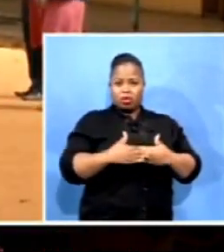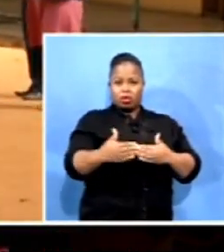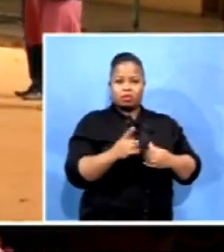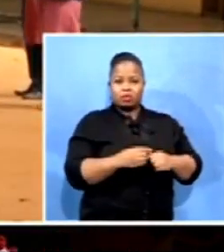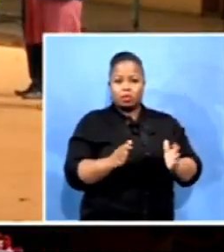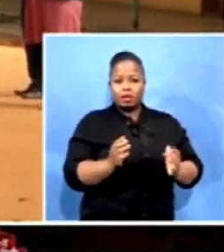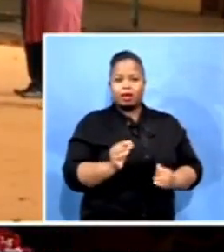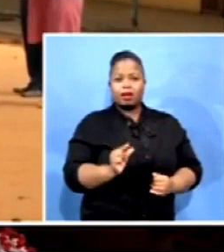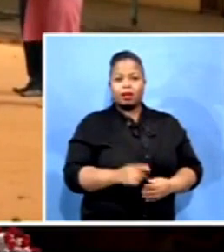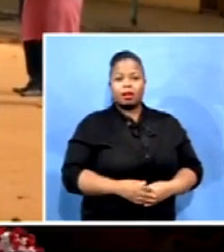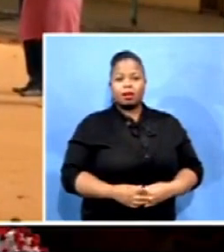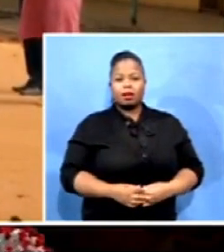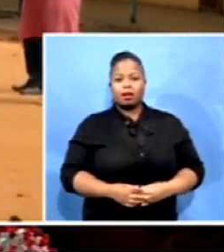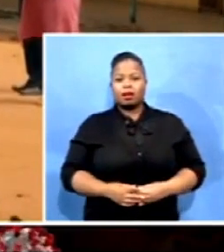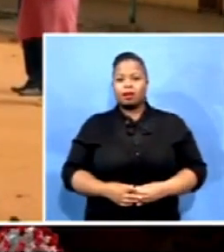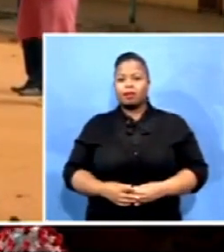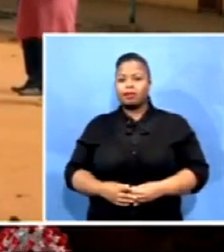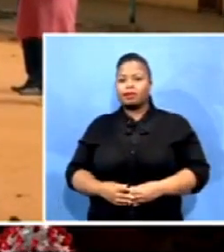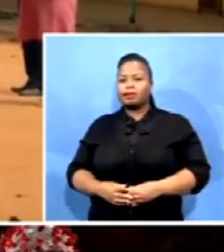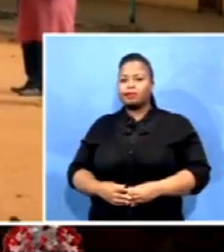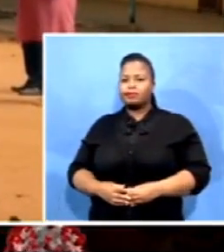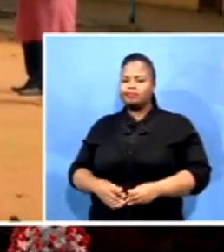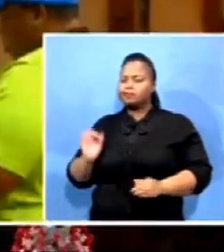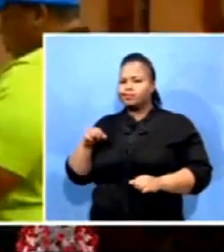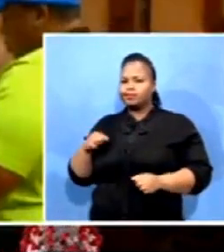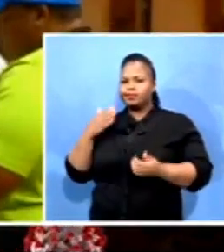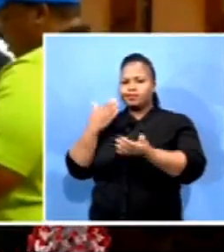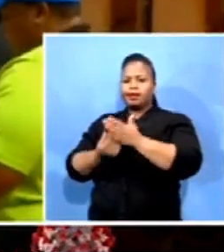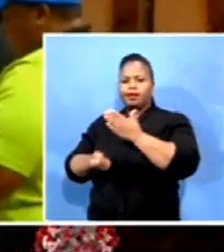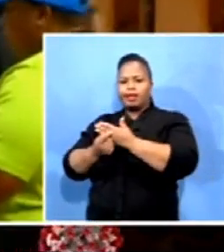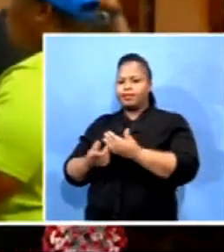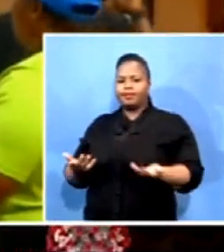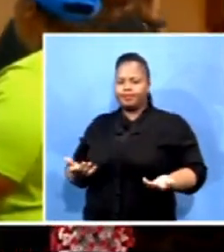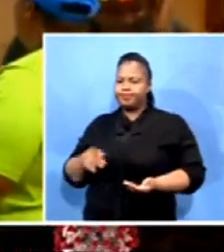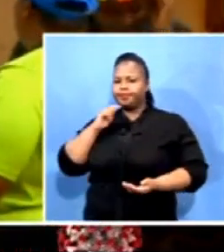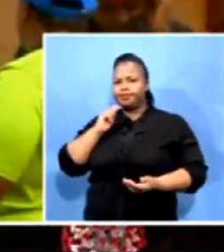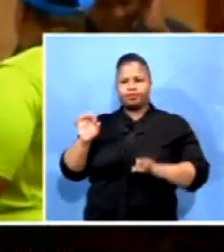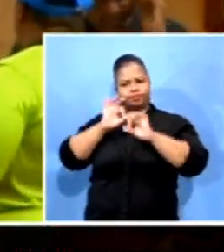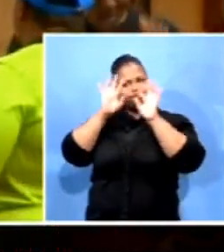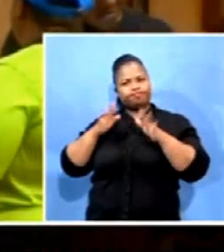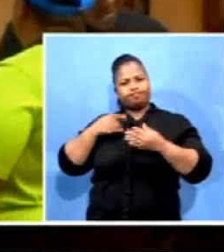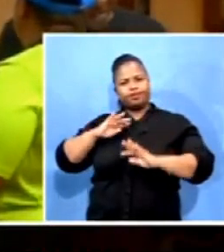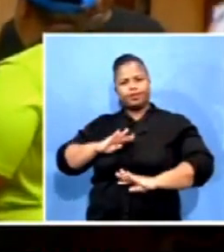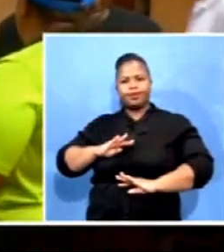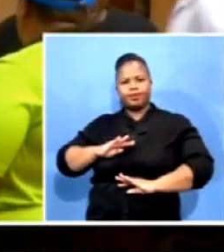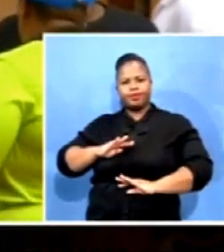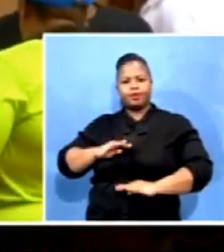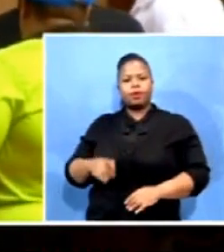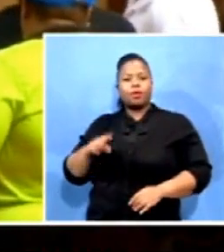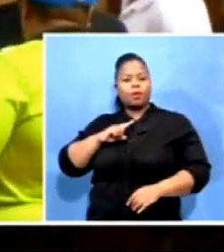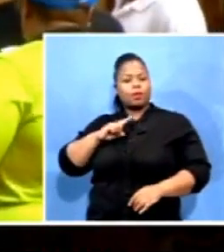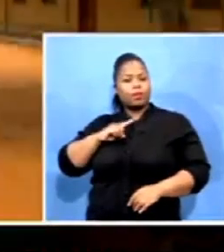It will surely be done. There's no question about that in our view. In terms of the water provisions,